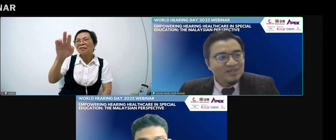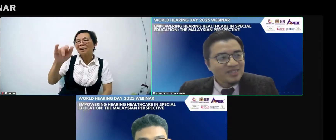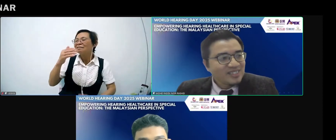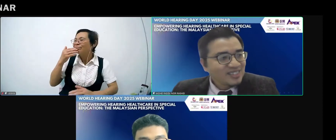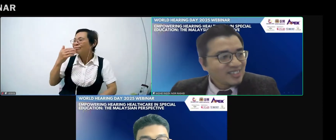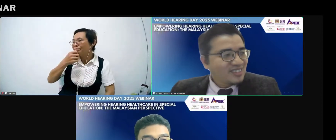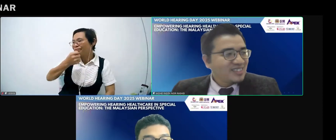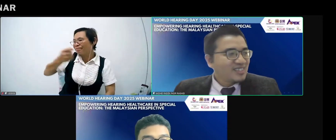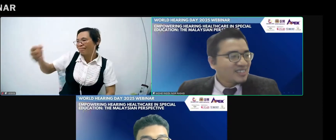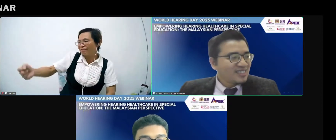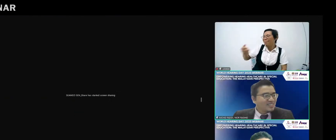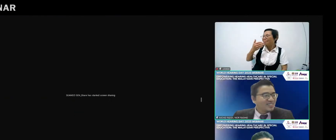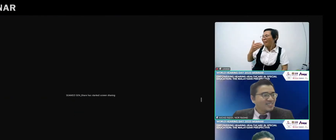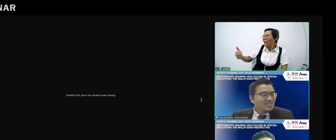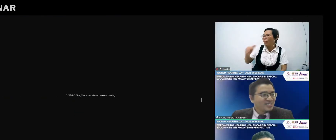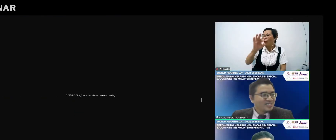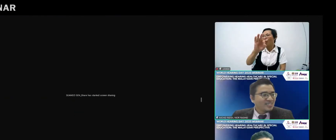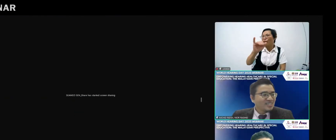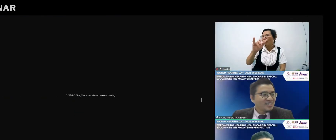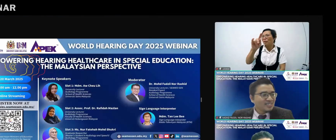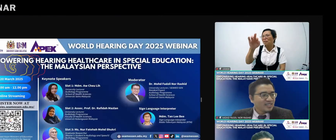Fitri.